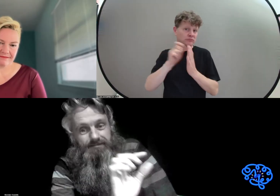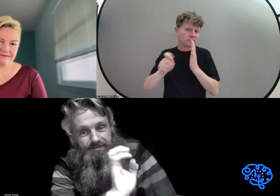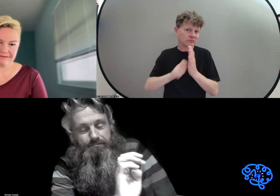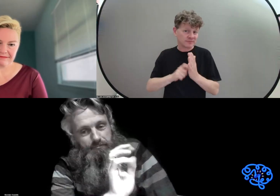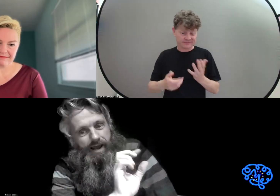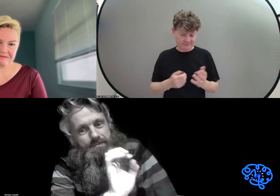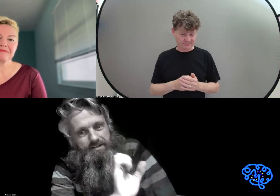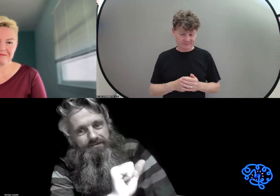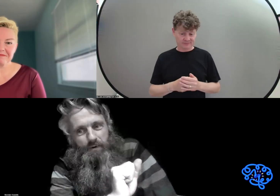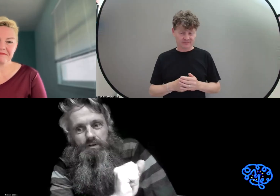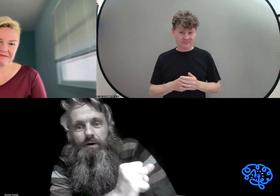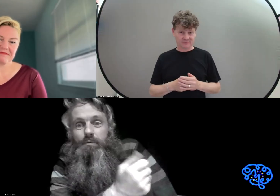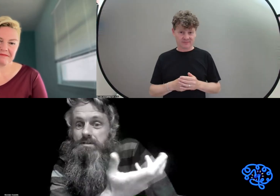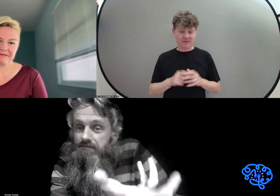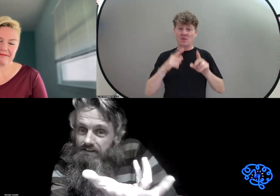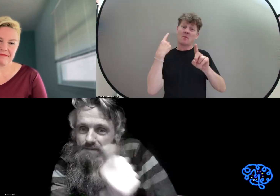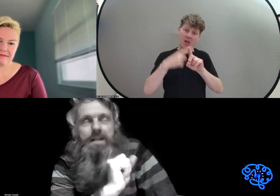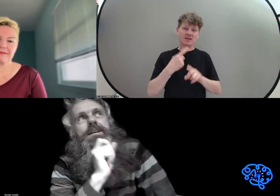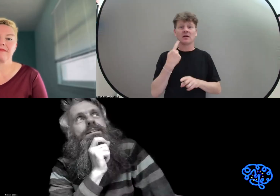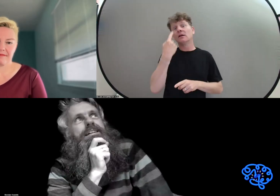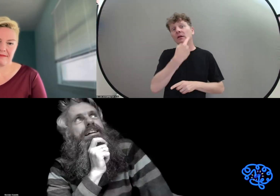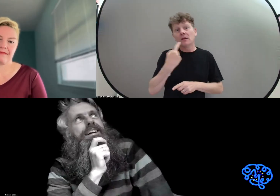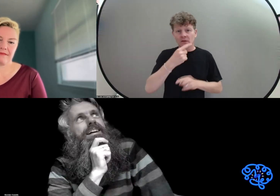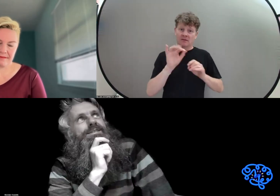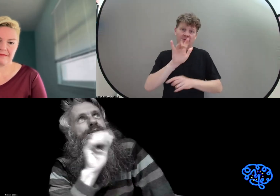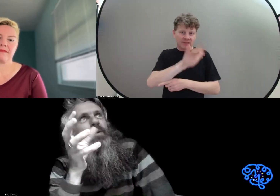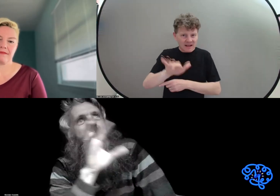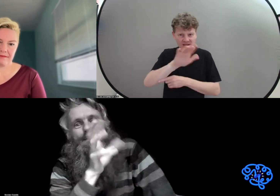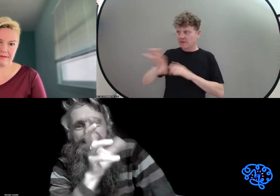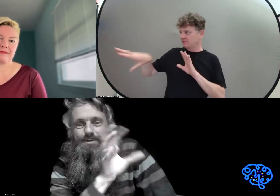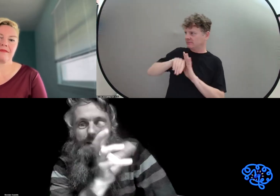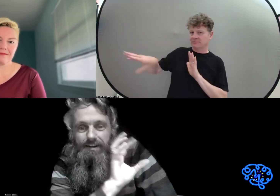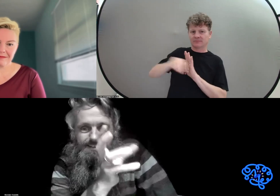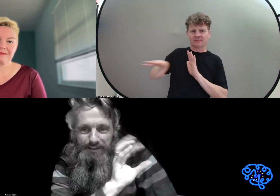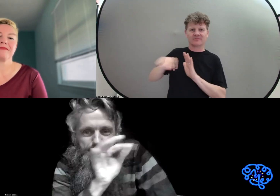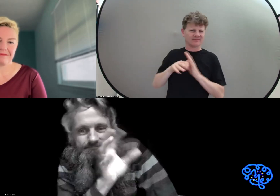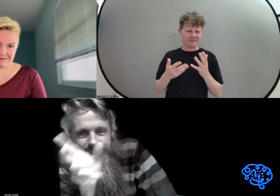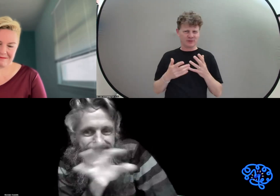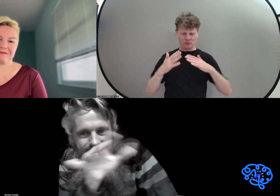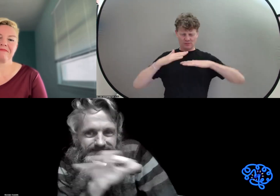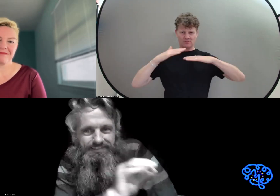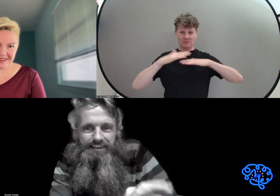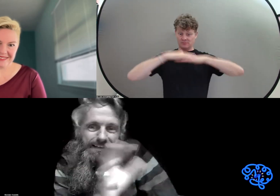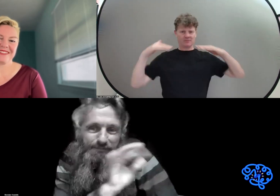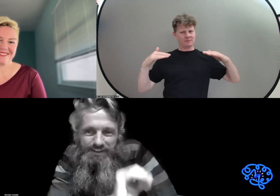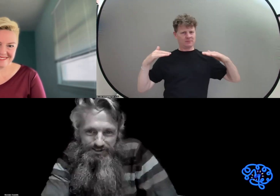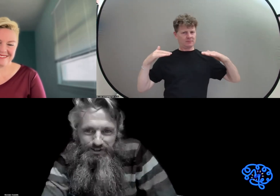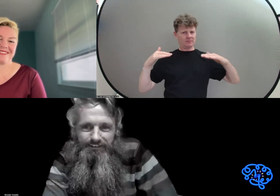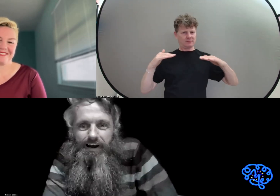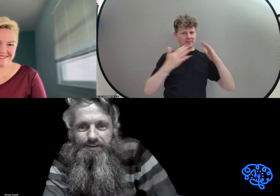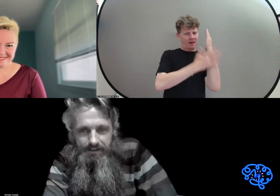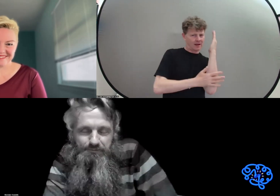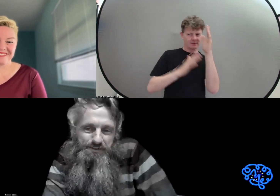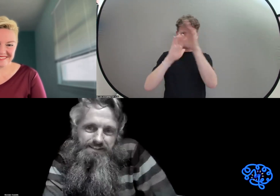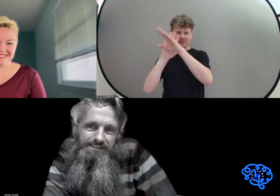uses aspects of the spoken language in fingerspelling. And so how do these two lexica live with each other, or